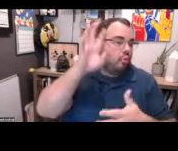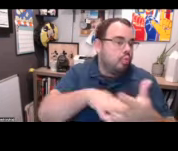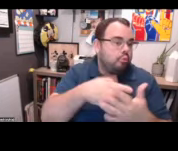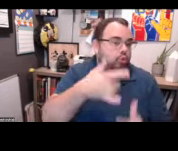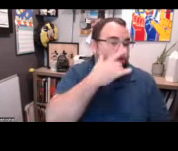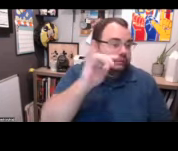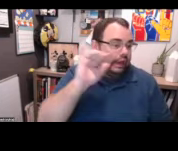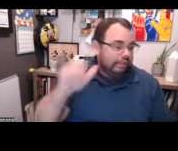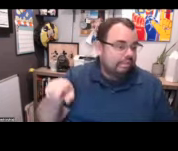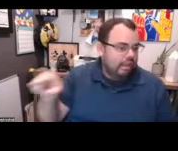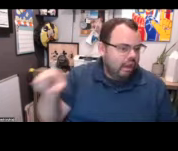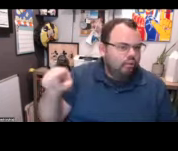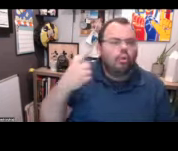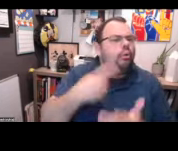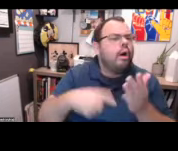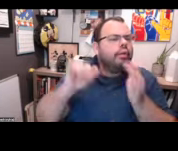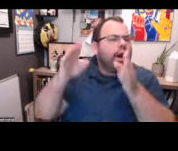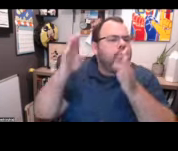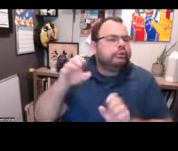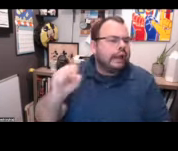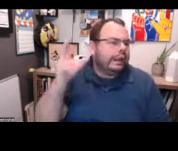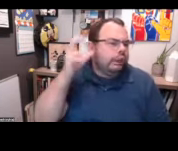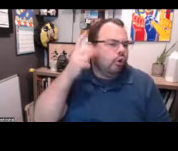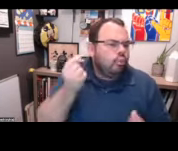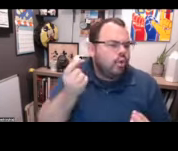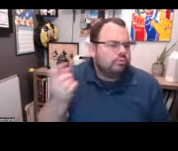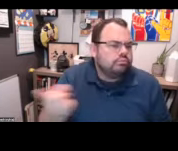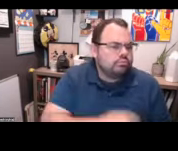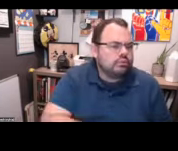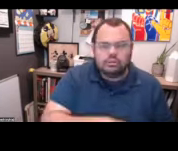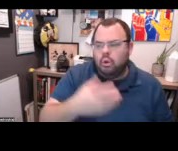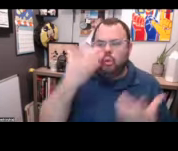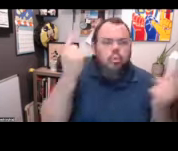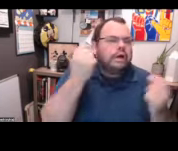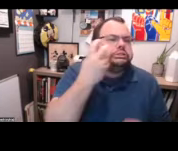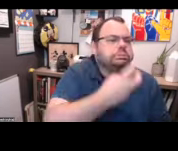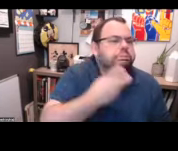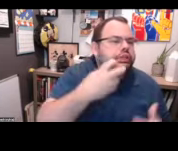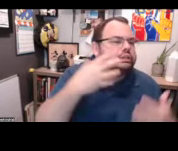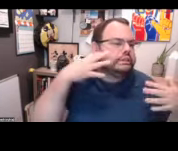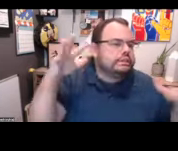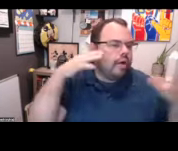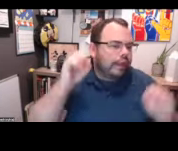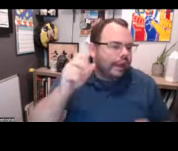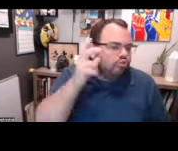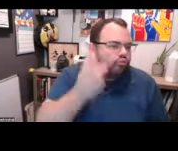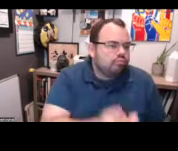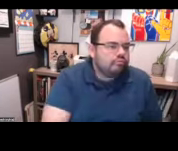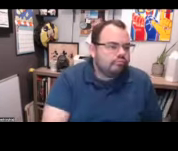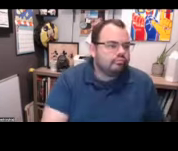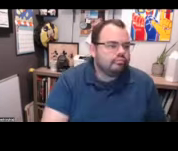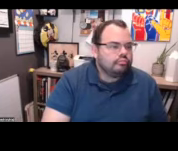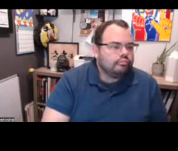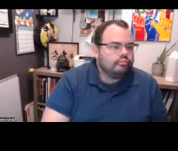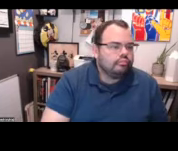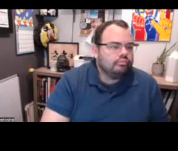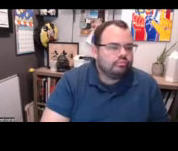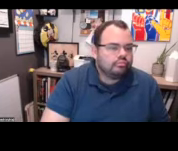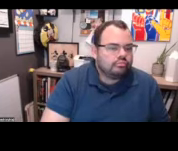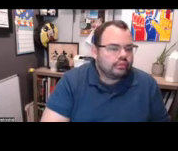So if this person hearing gram looked like that, audiogram looked like that, what would they be able to